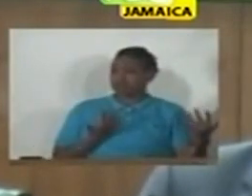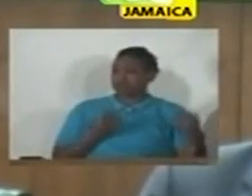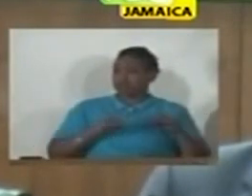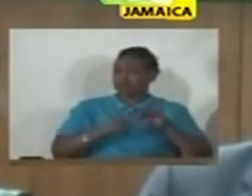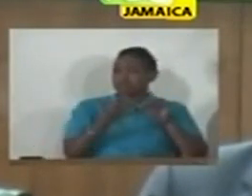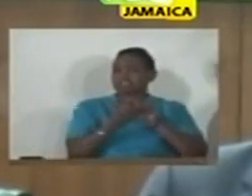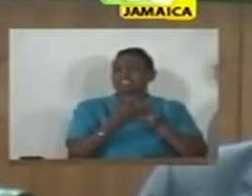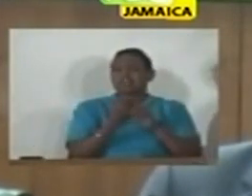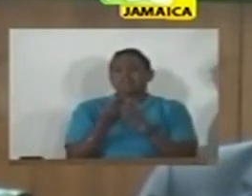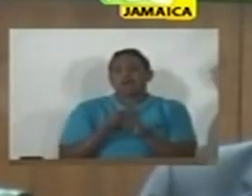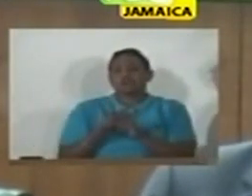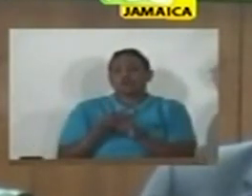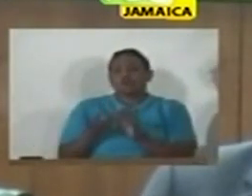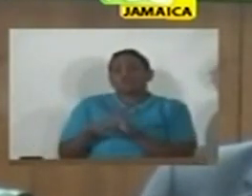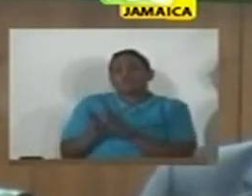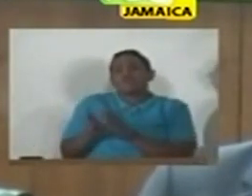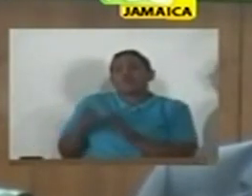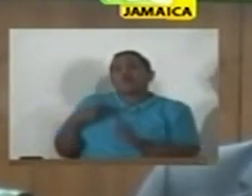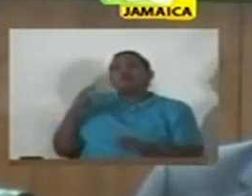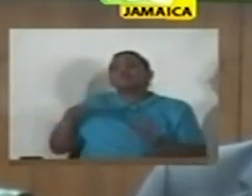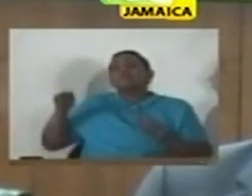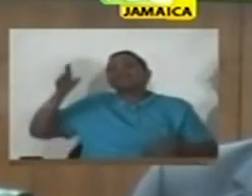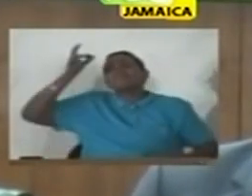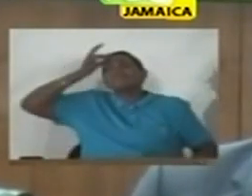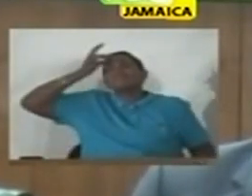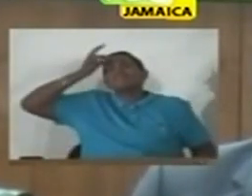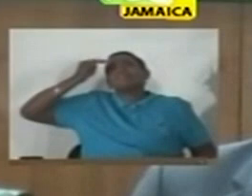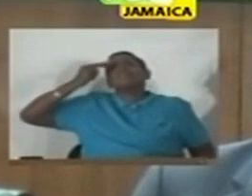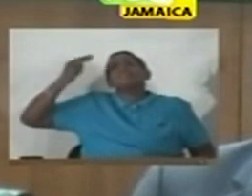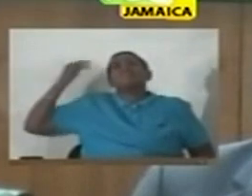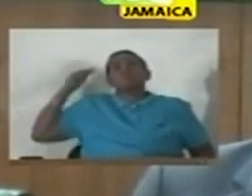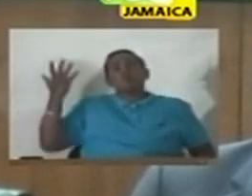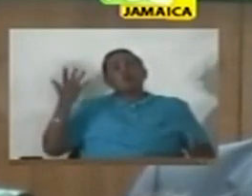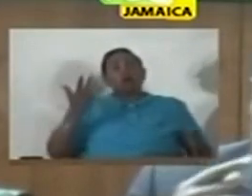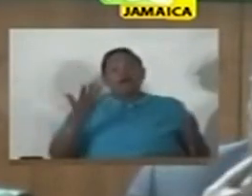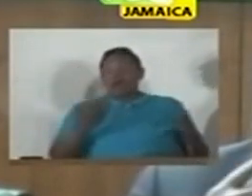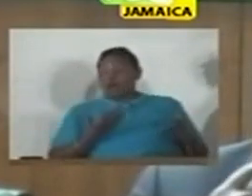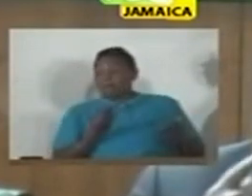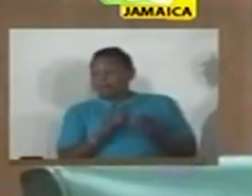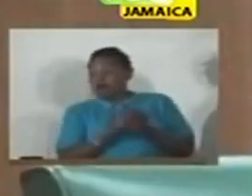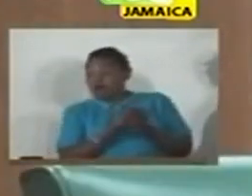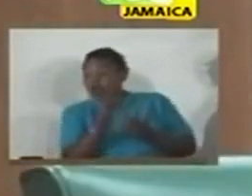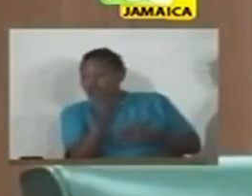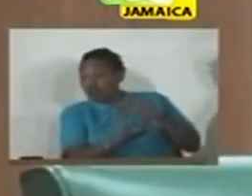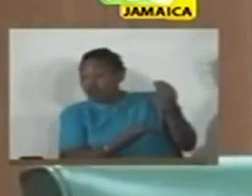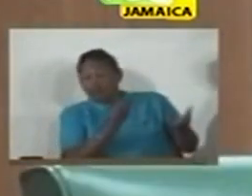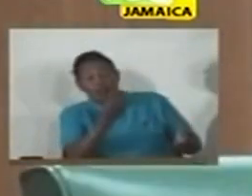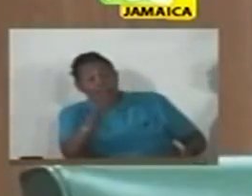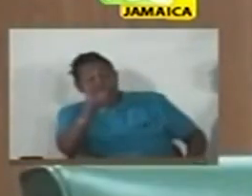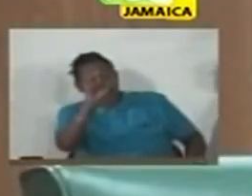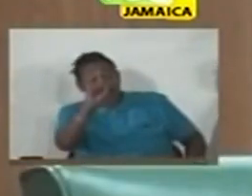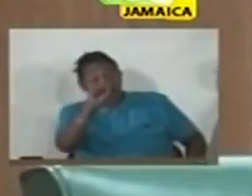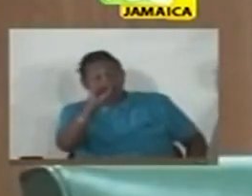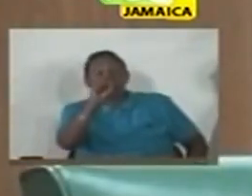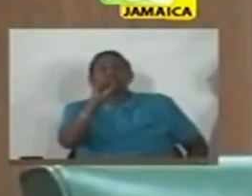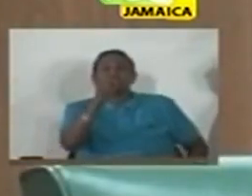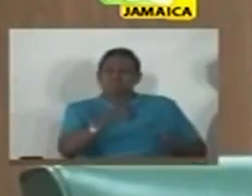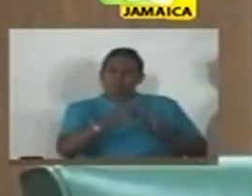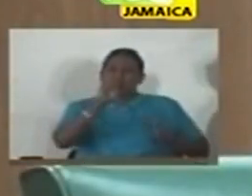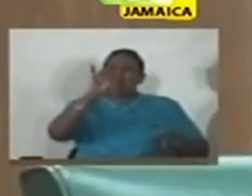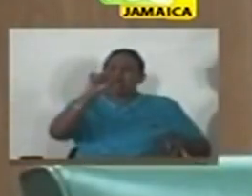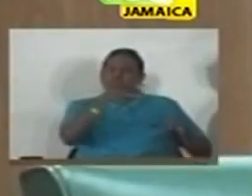of an actuarial review, we are mindful of the fact that a significant inflow of funds to the NIF comes from NIS